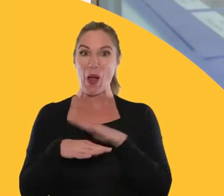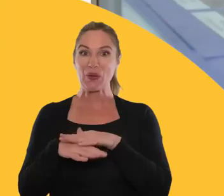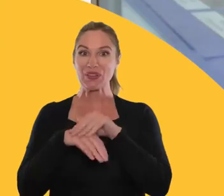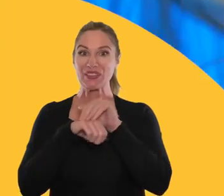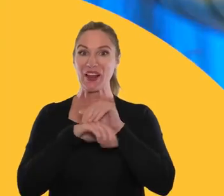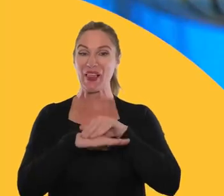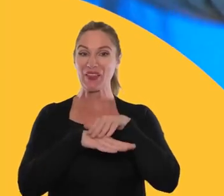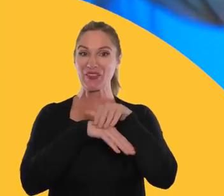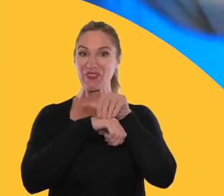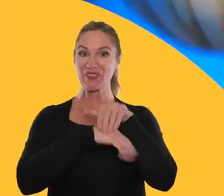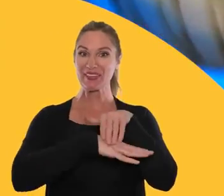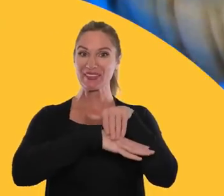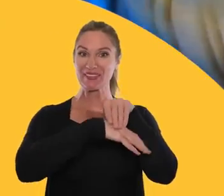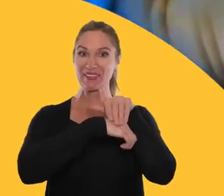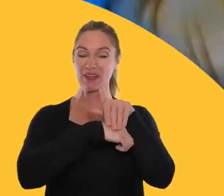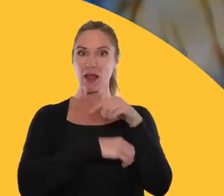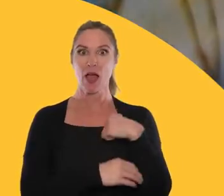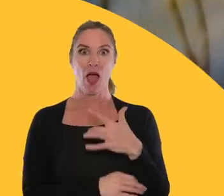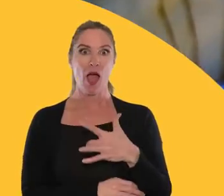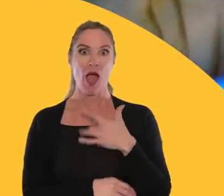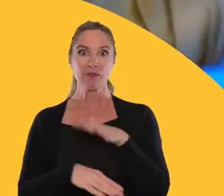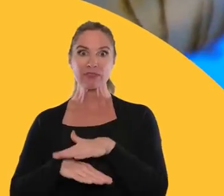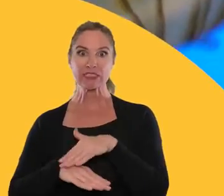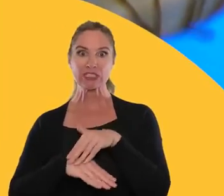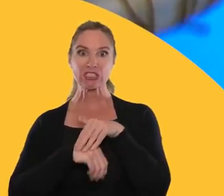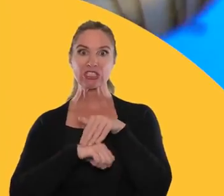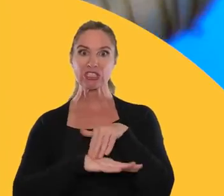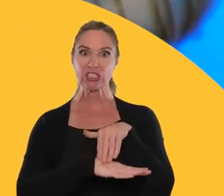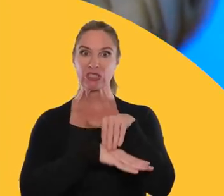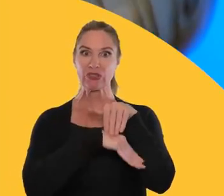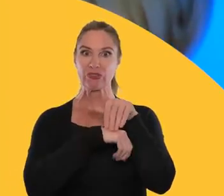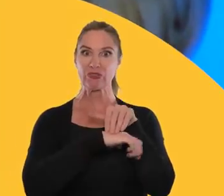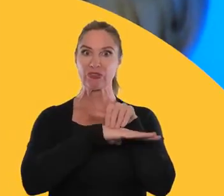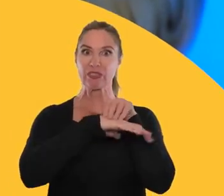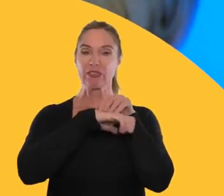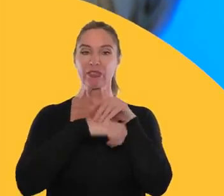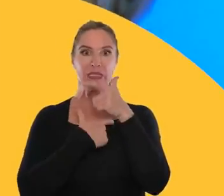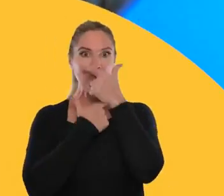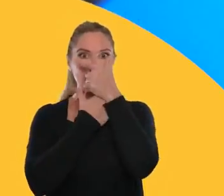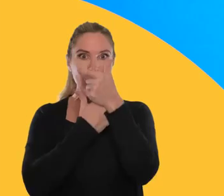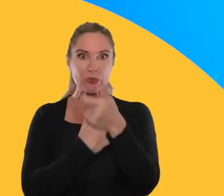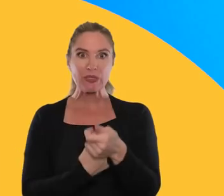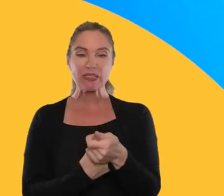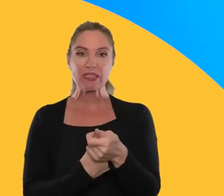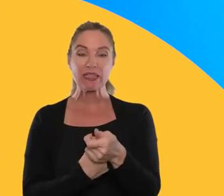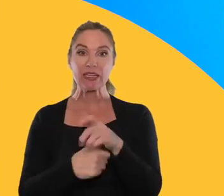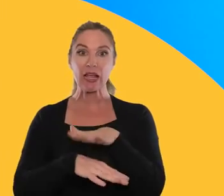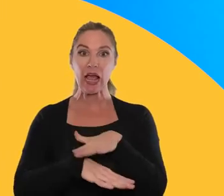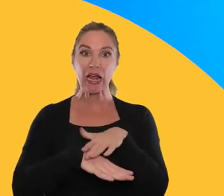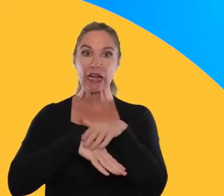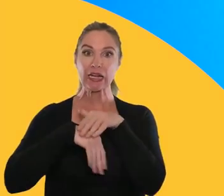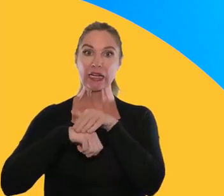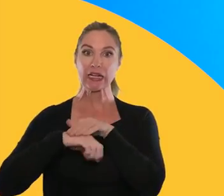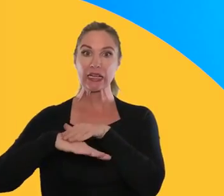Let's talk about jellyfish. I find jellyfish so